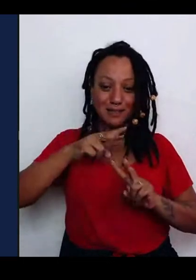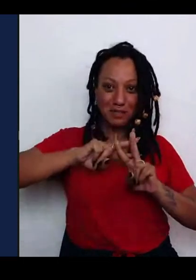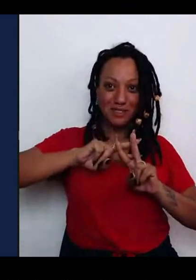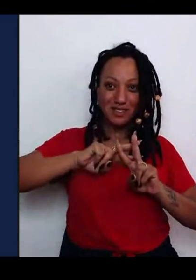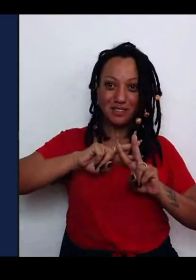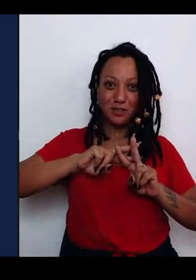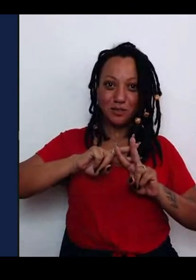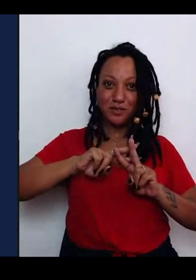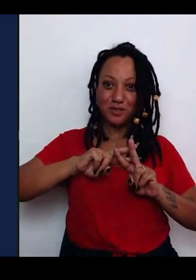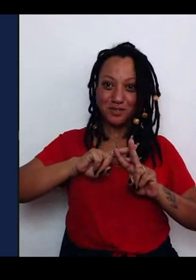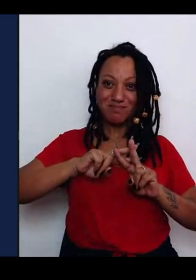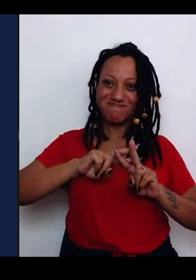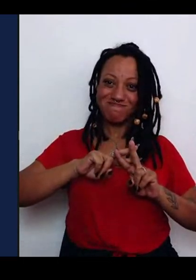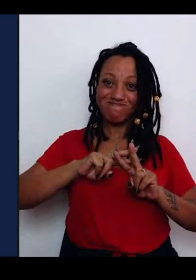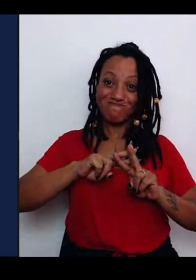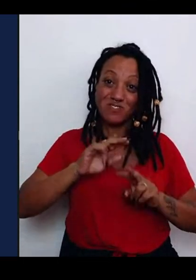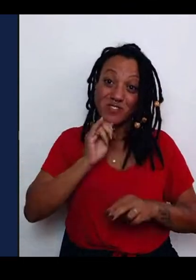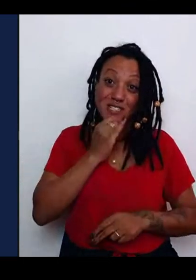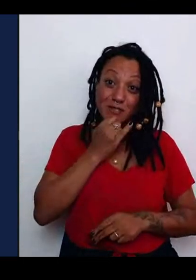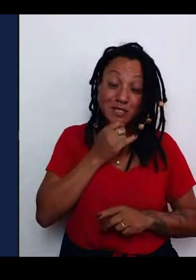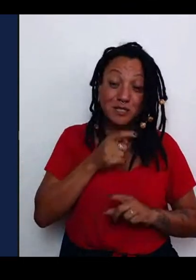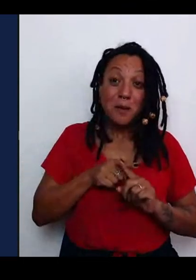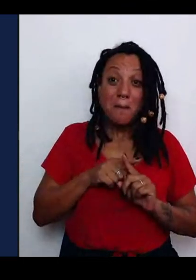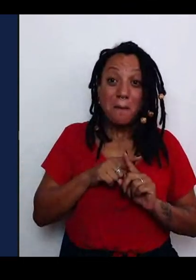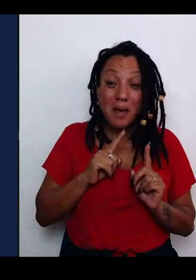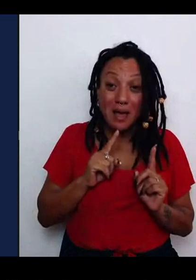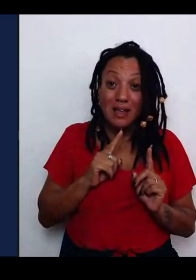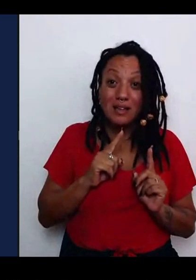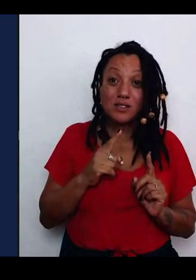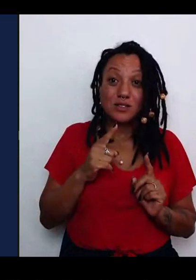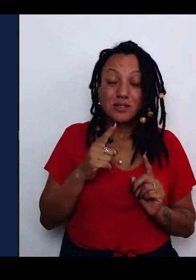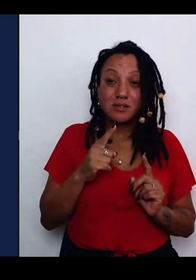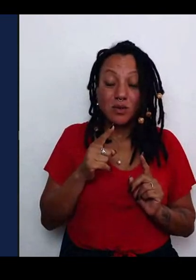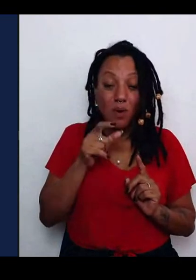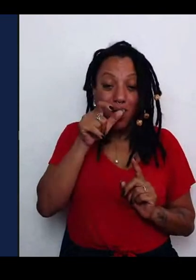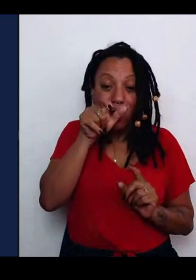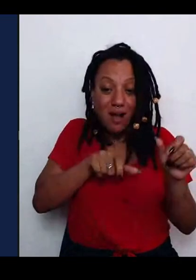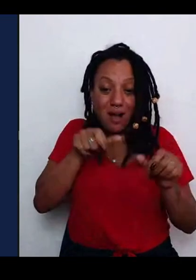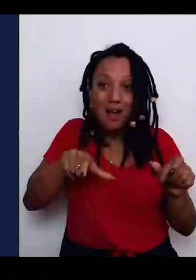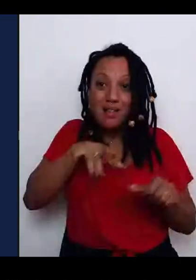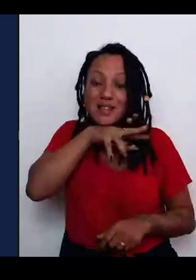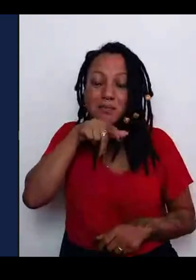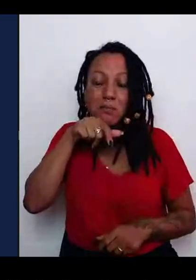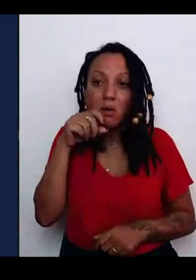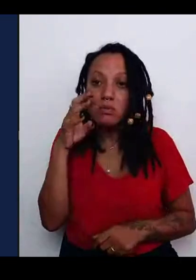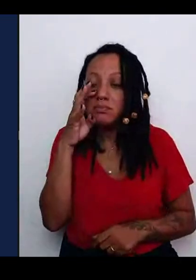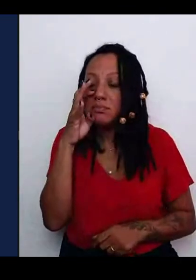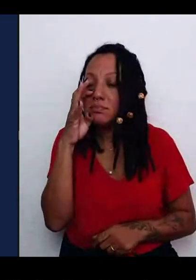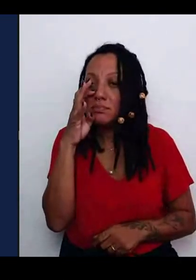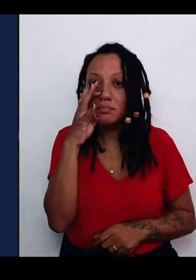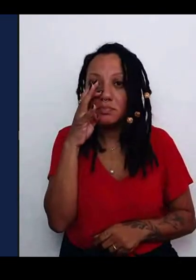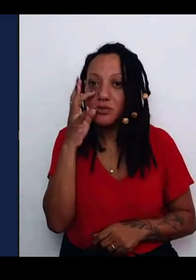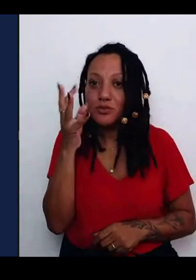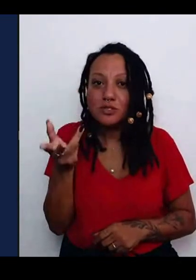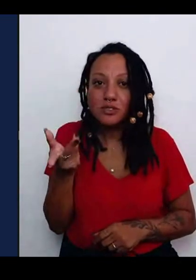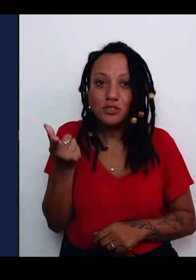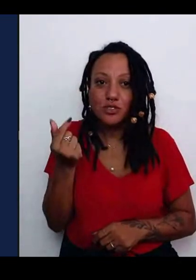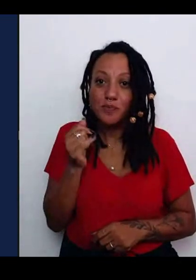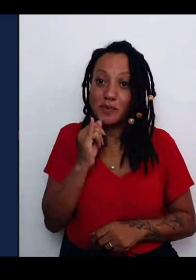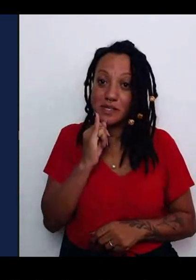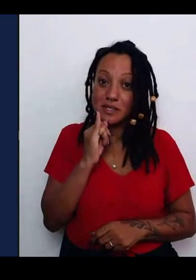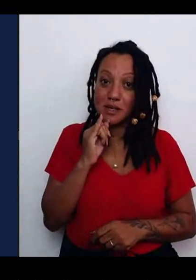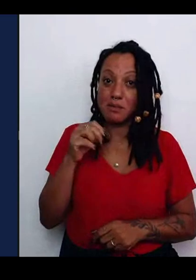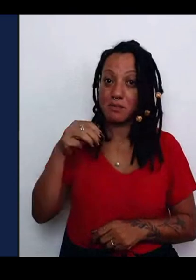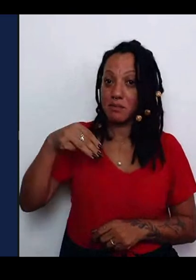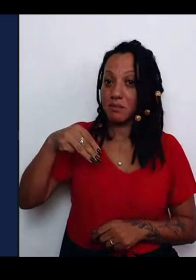shot a long series of images of Macau which is what we're seeing here a male Ariana who